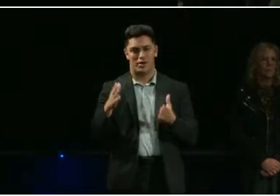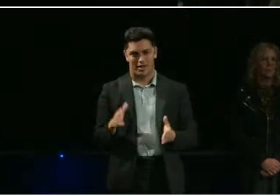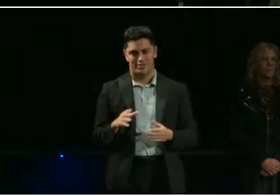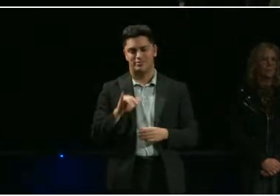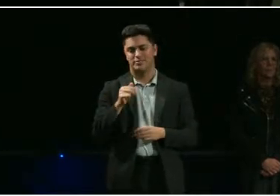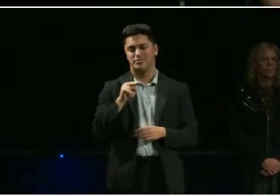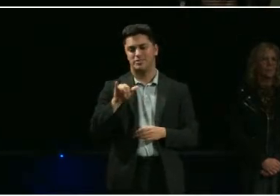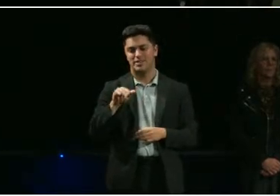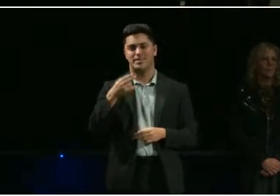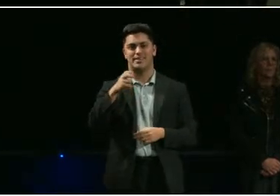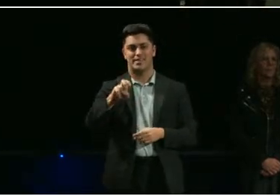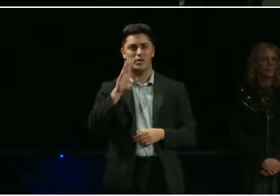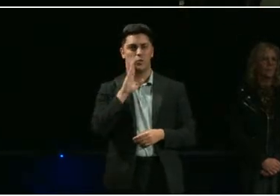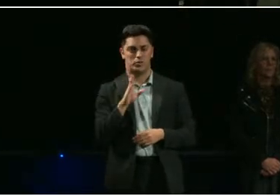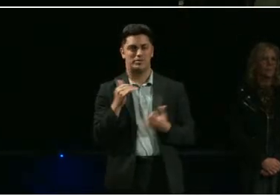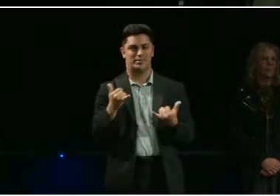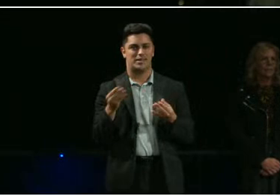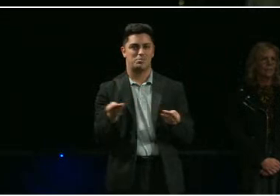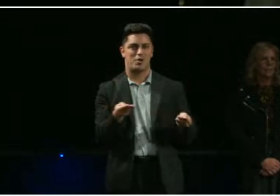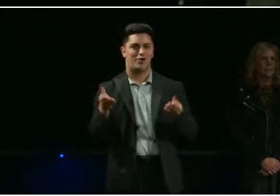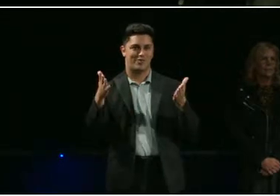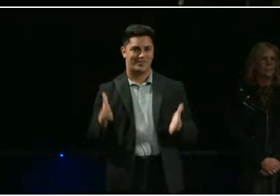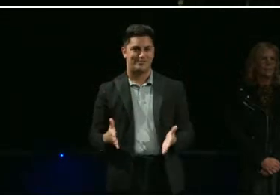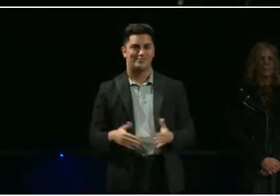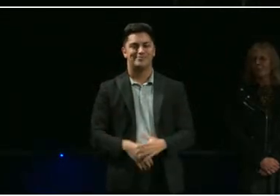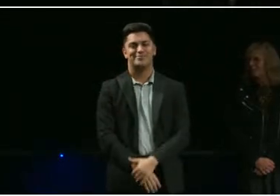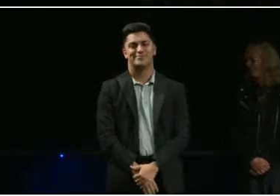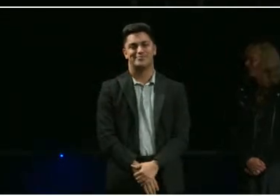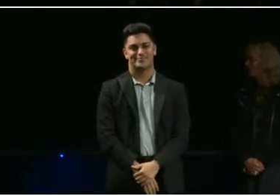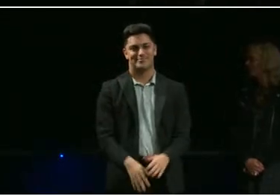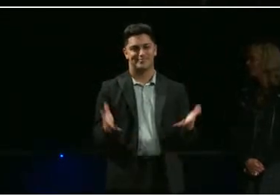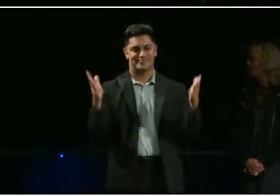He, who will be today's moderator.